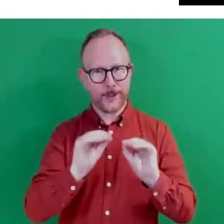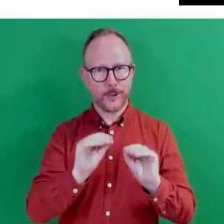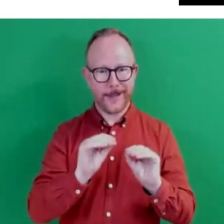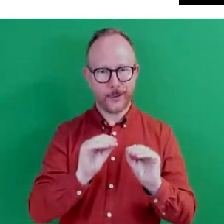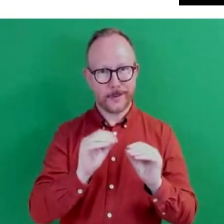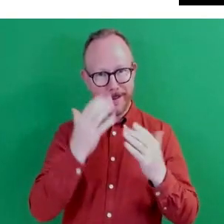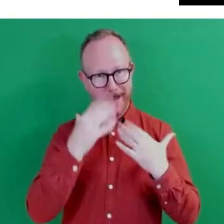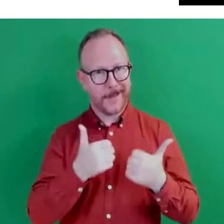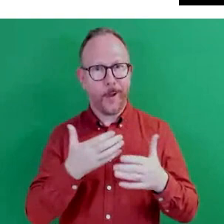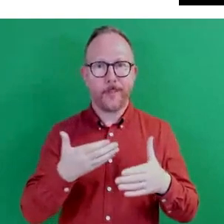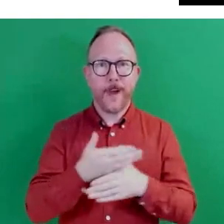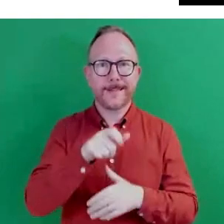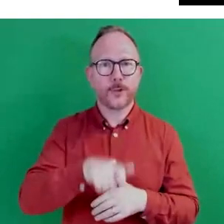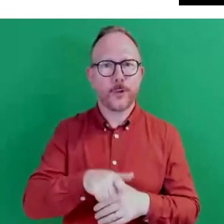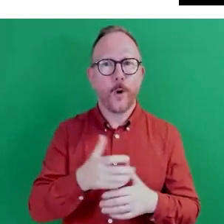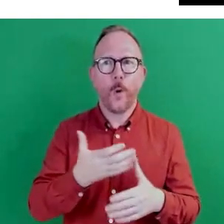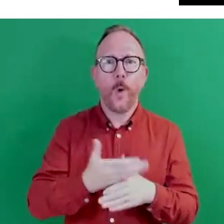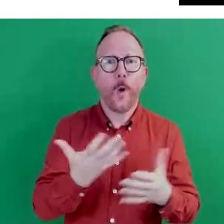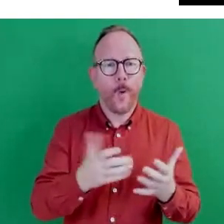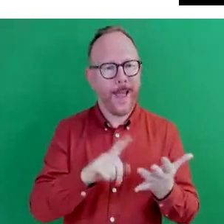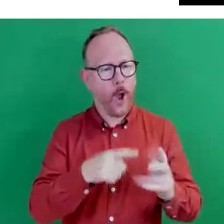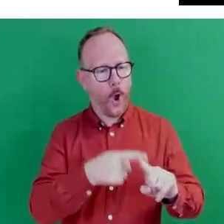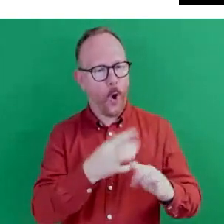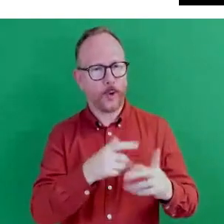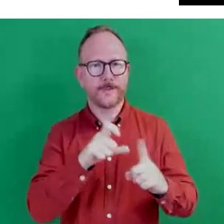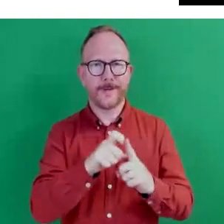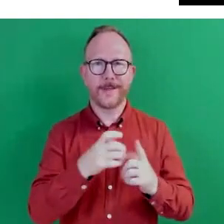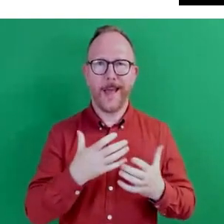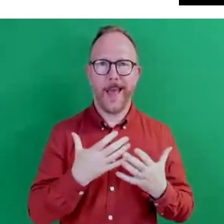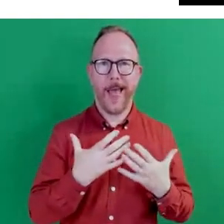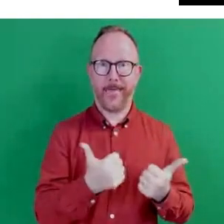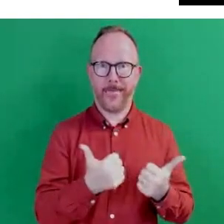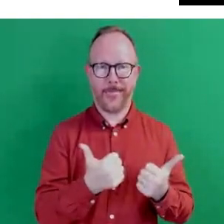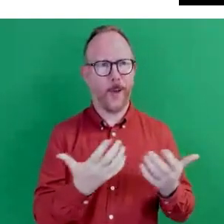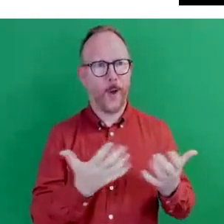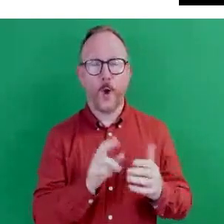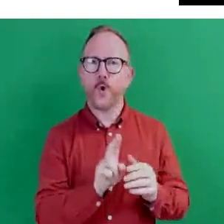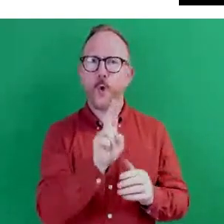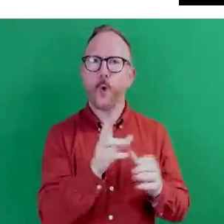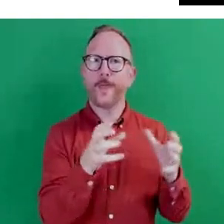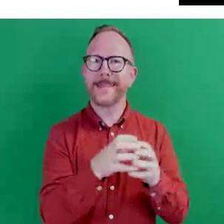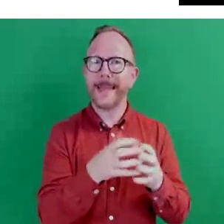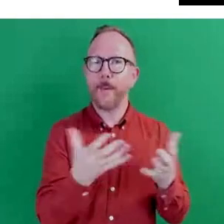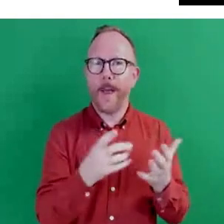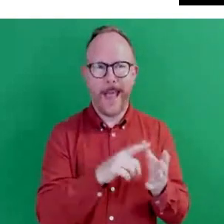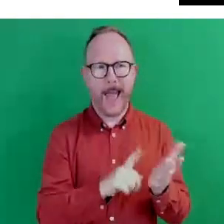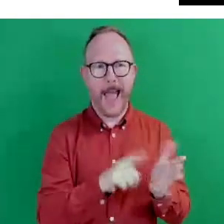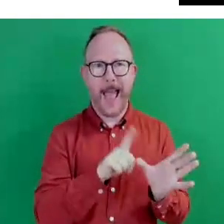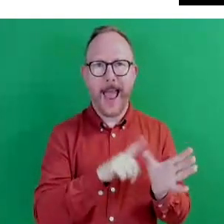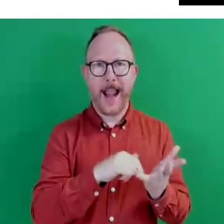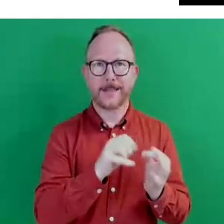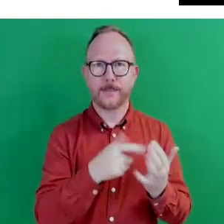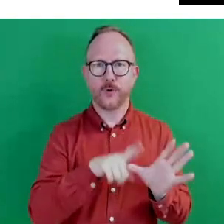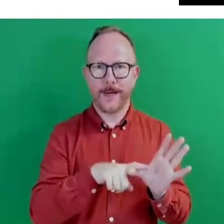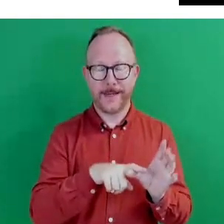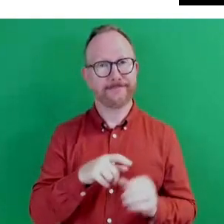Oxford Health, and I am based in the North team, which is located in Aylesbury. So I'm Freya